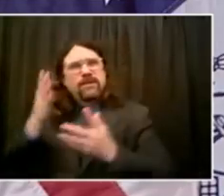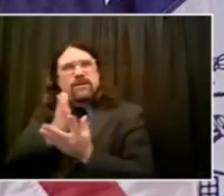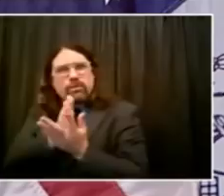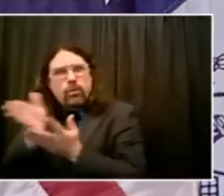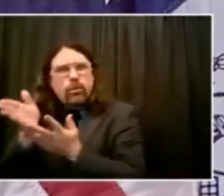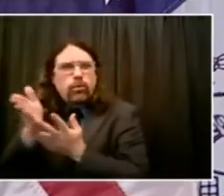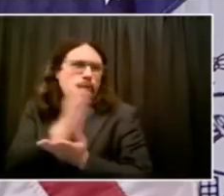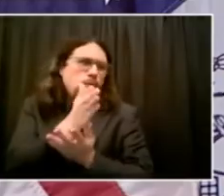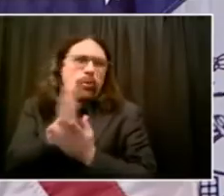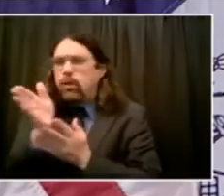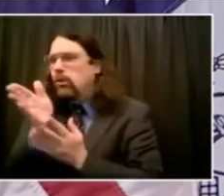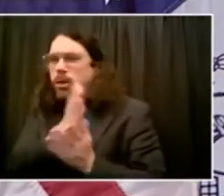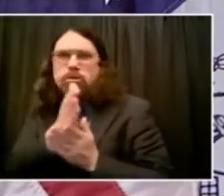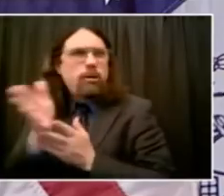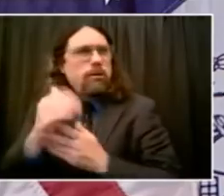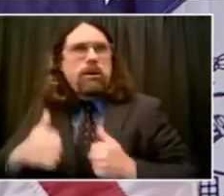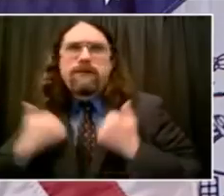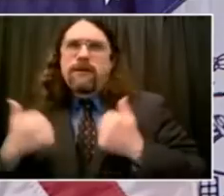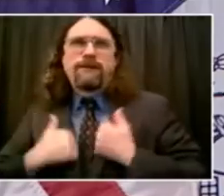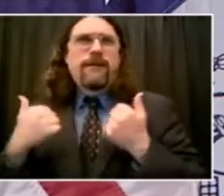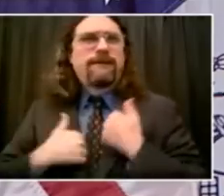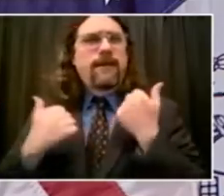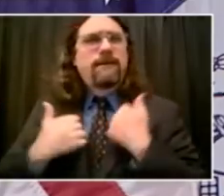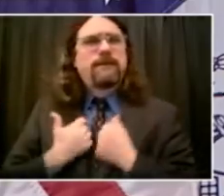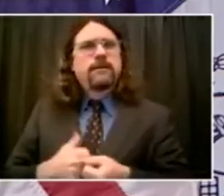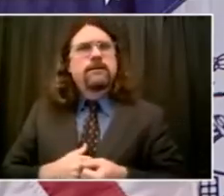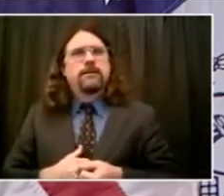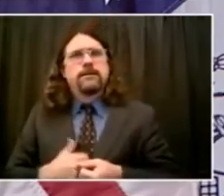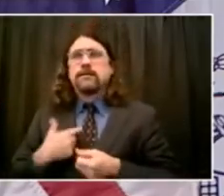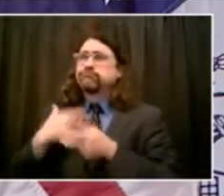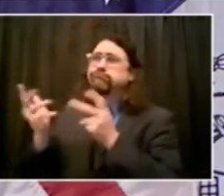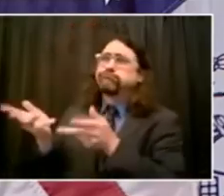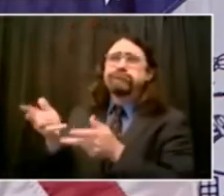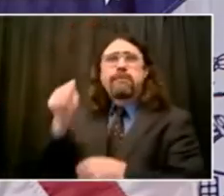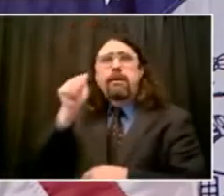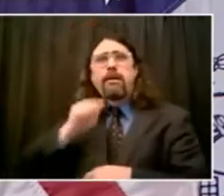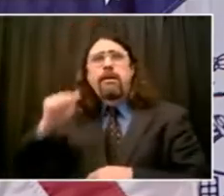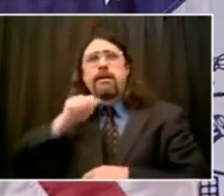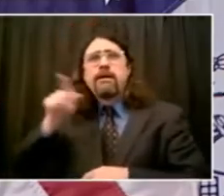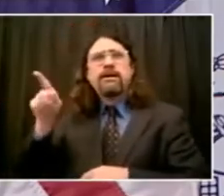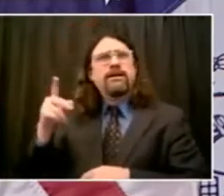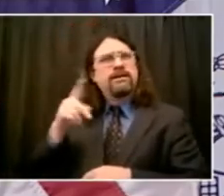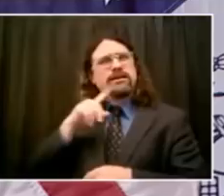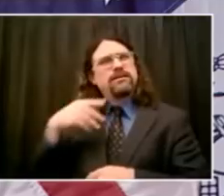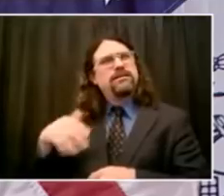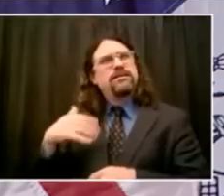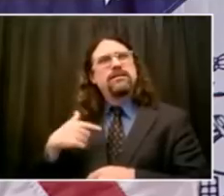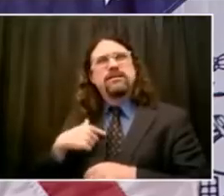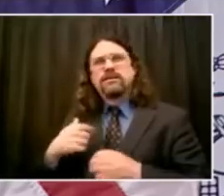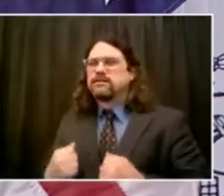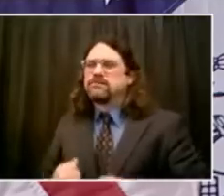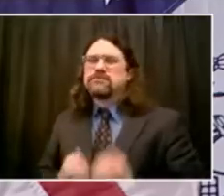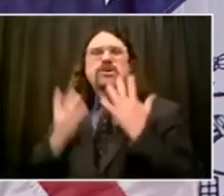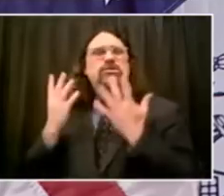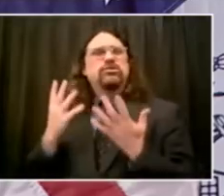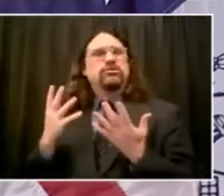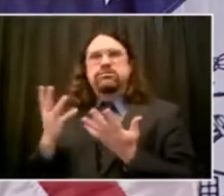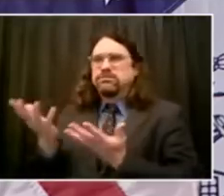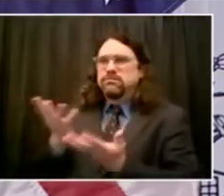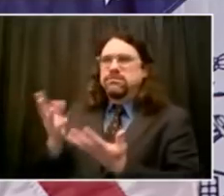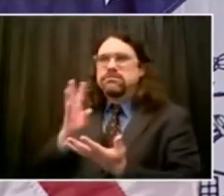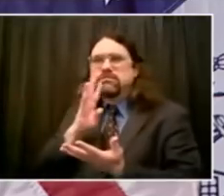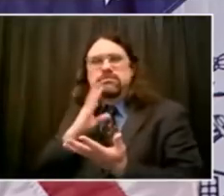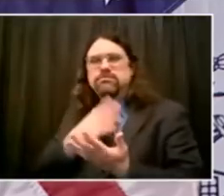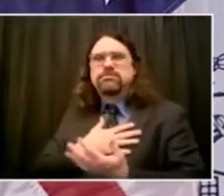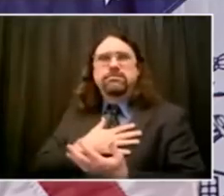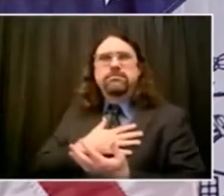of inspiration that she's still here and that she still has this wonderful spirit and love of life. And I think